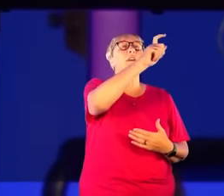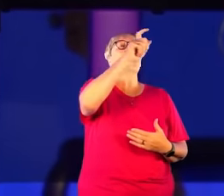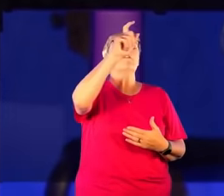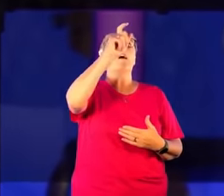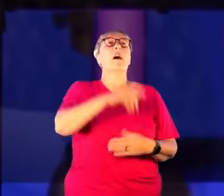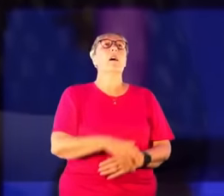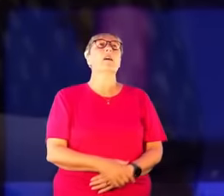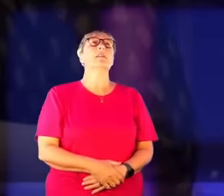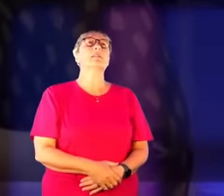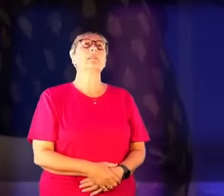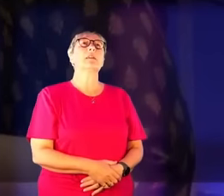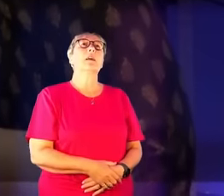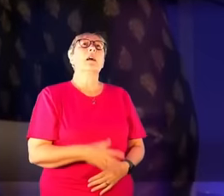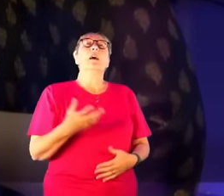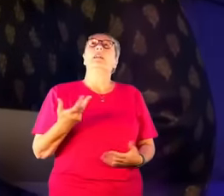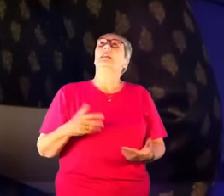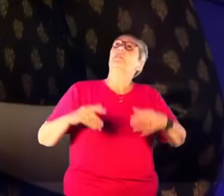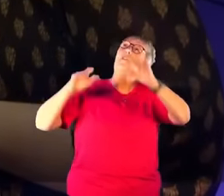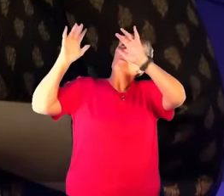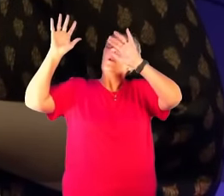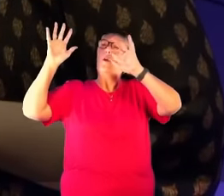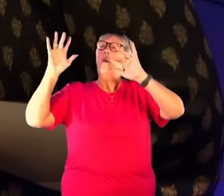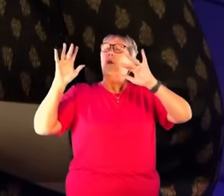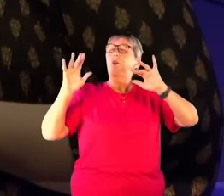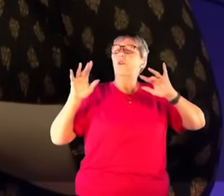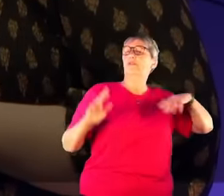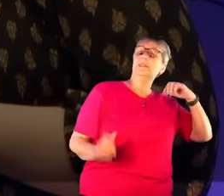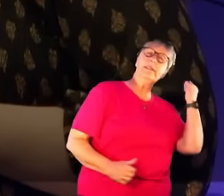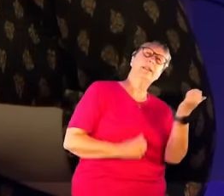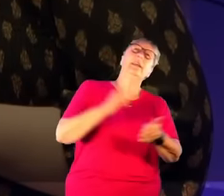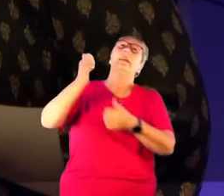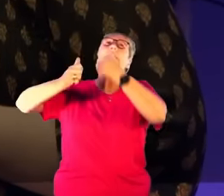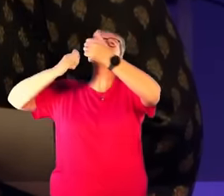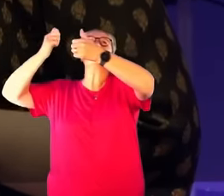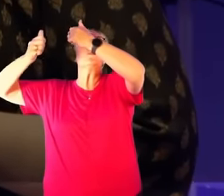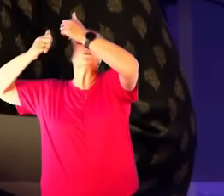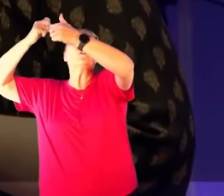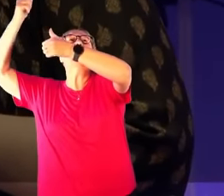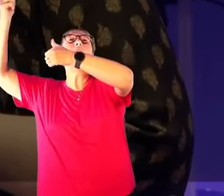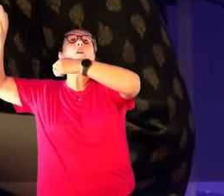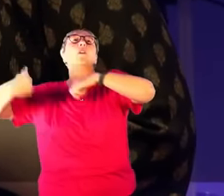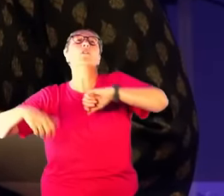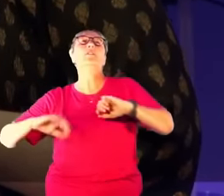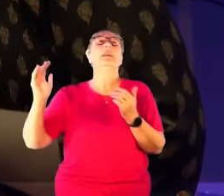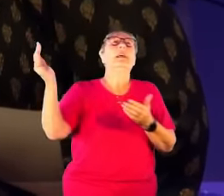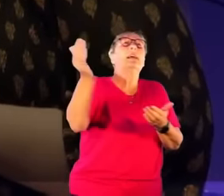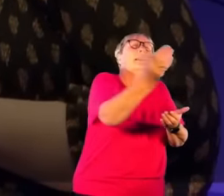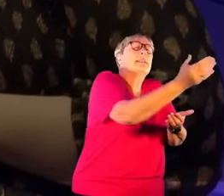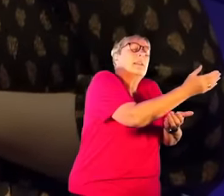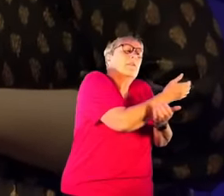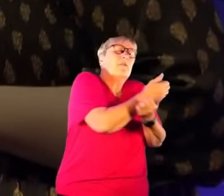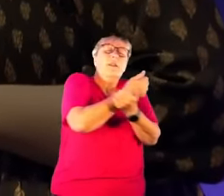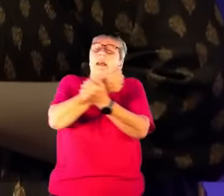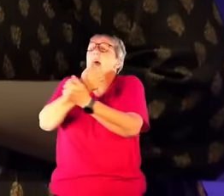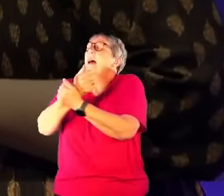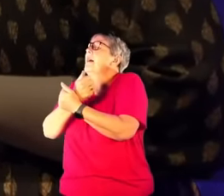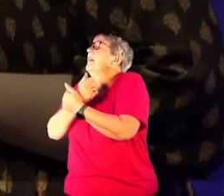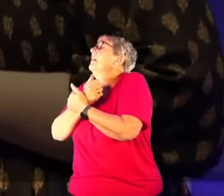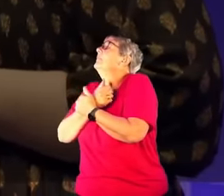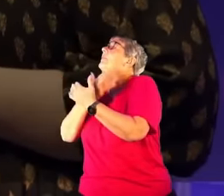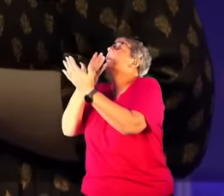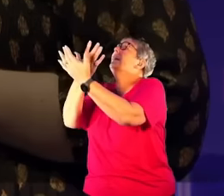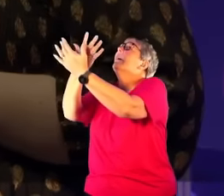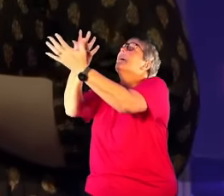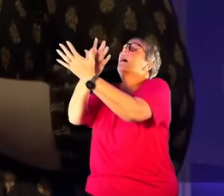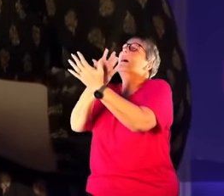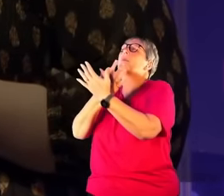of the cross, lead from glory to glory, safely